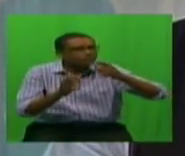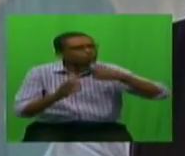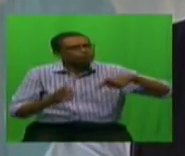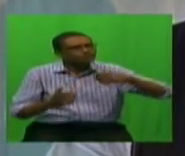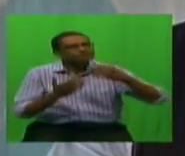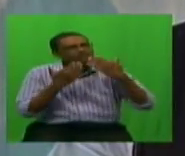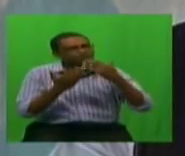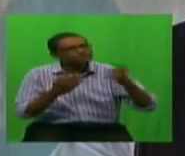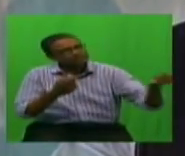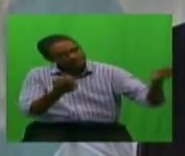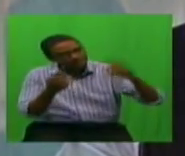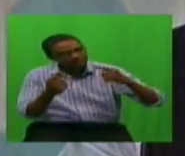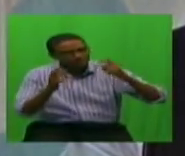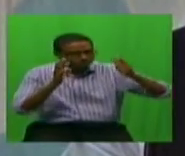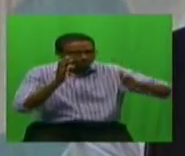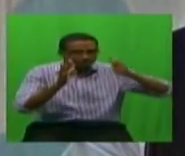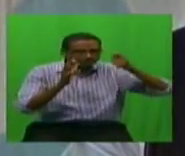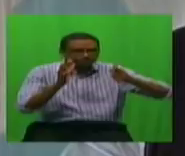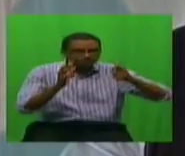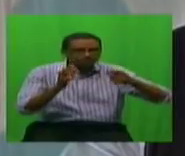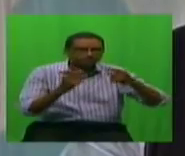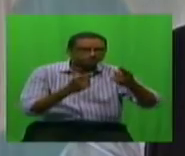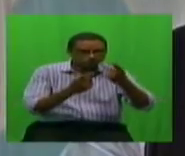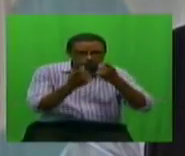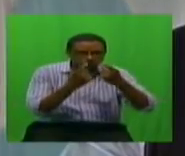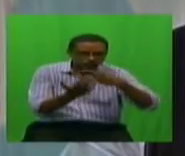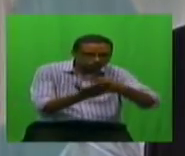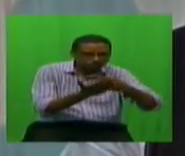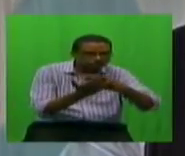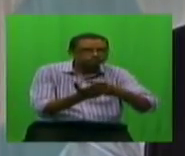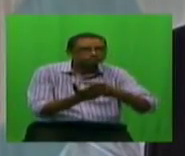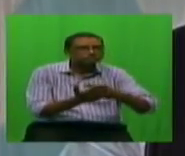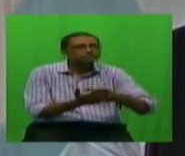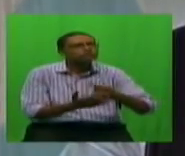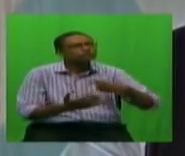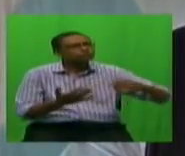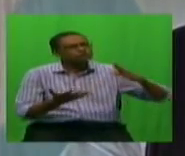and covering this, and we use the opportunity to thank everyone and ask